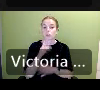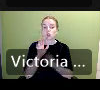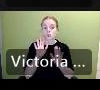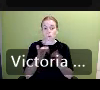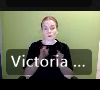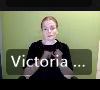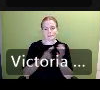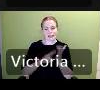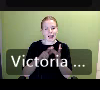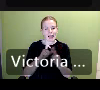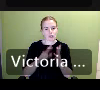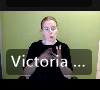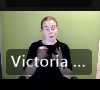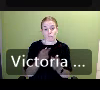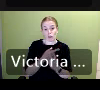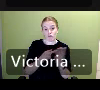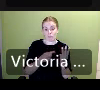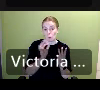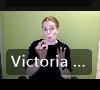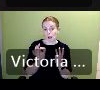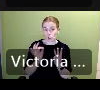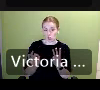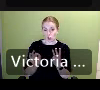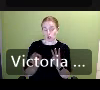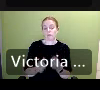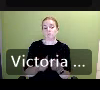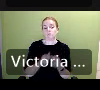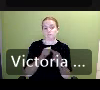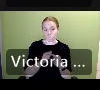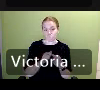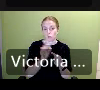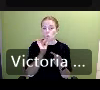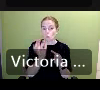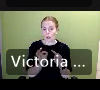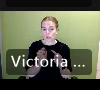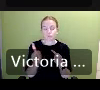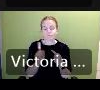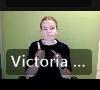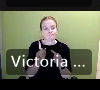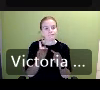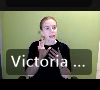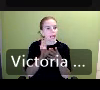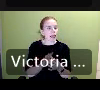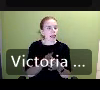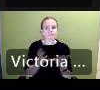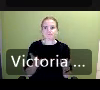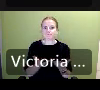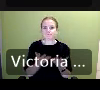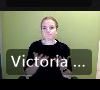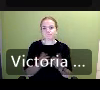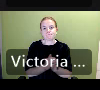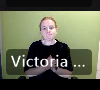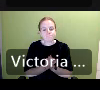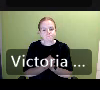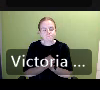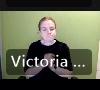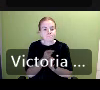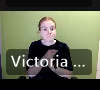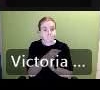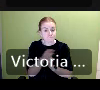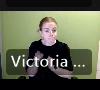questions. This is the first of 3, just to so you know what's coming on the next one. So this one obviously is around about what positive difference would it make